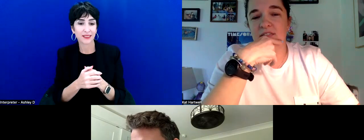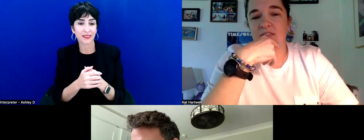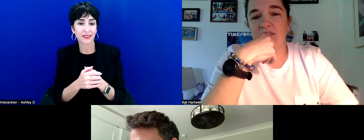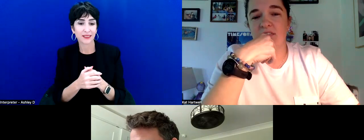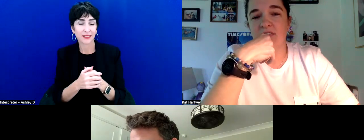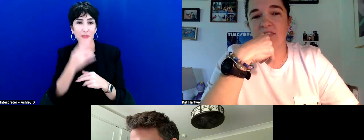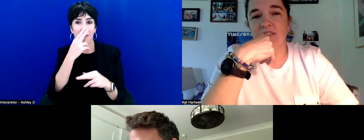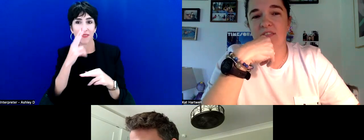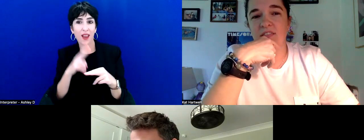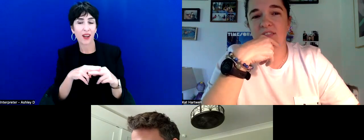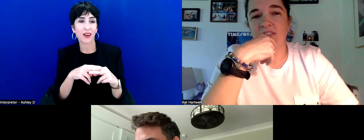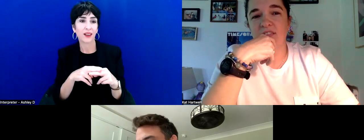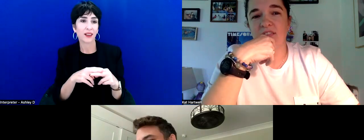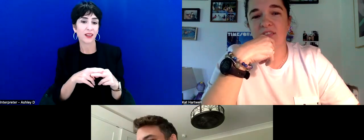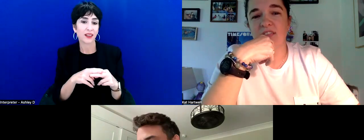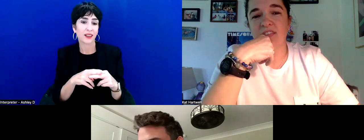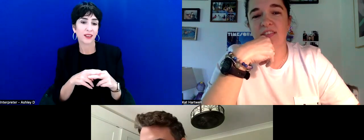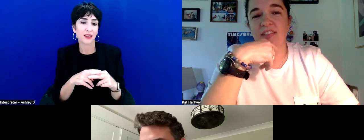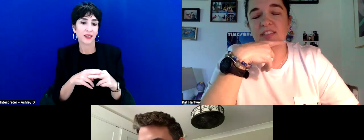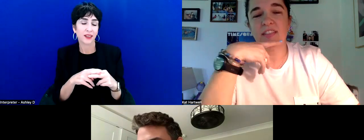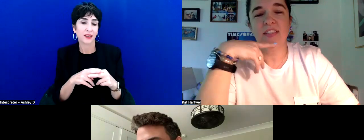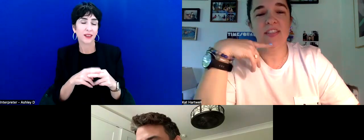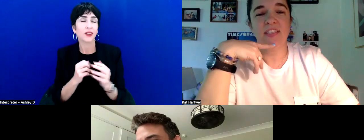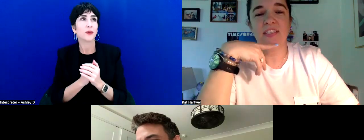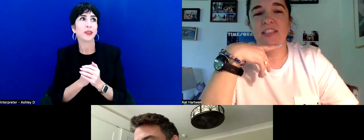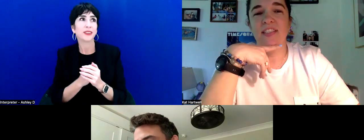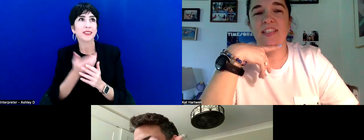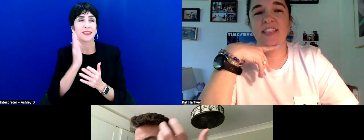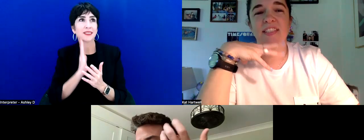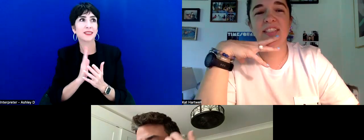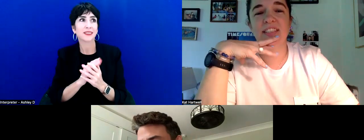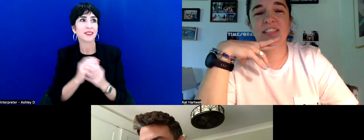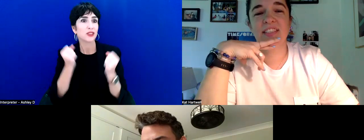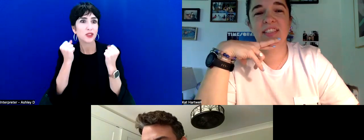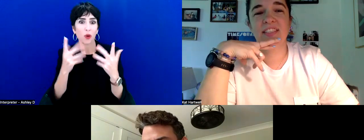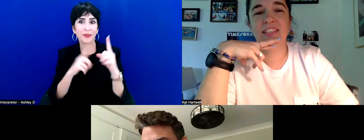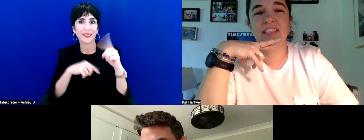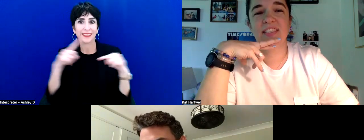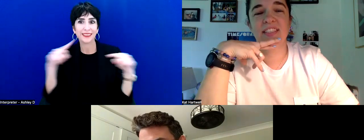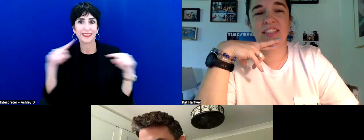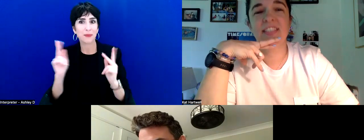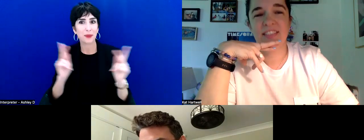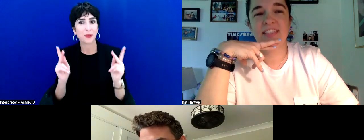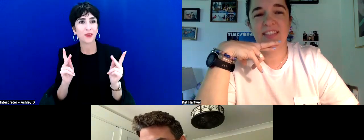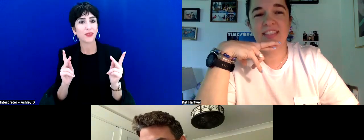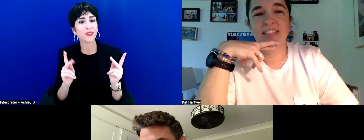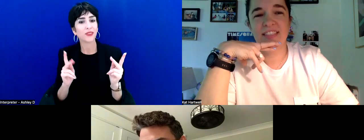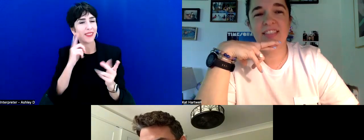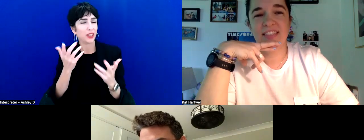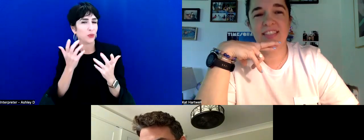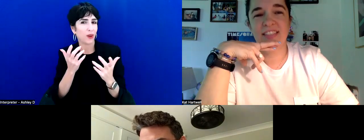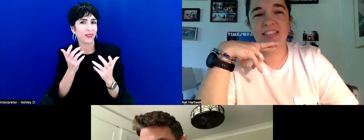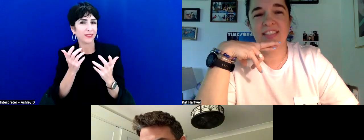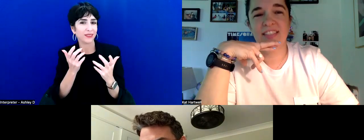it'd be fun to. Oh my goodness, there's like just so many different people that I think you want